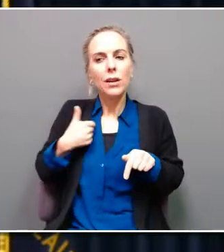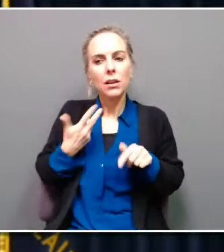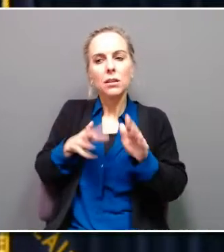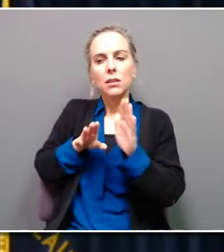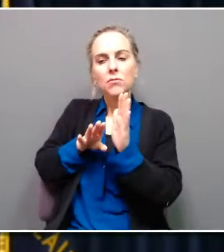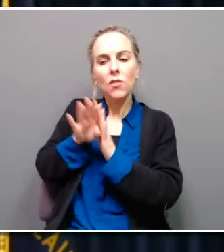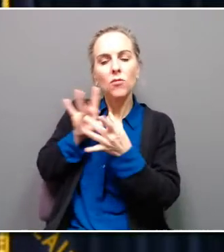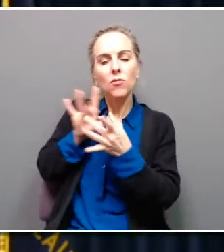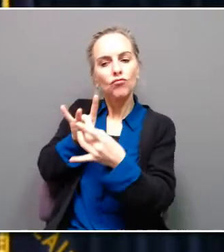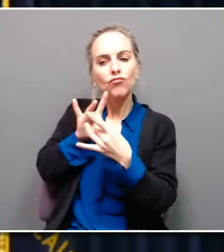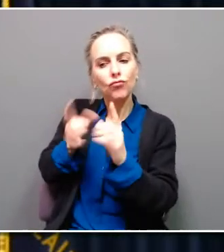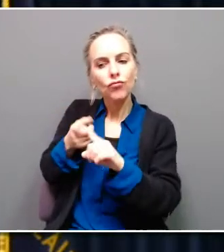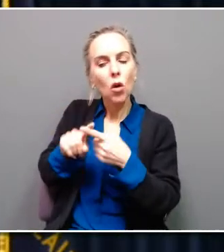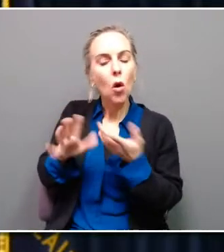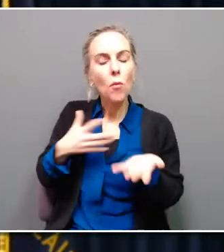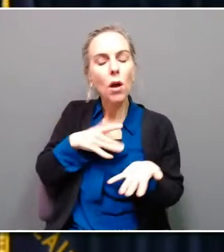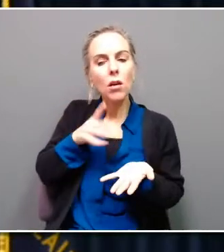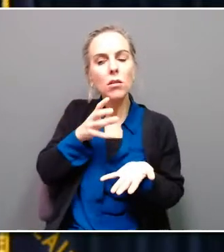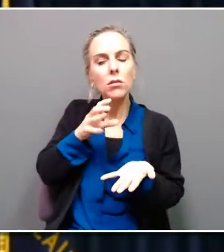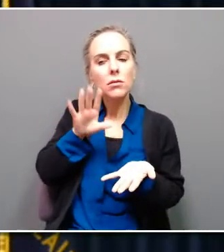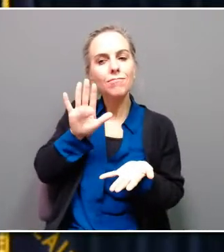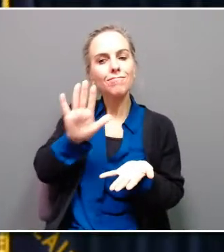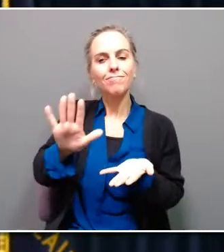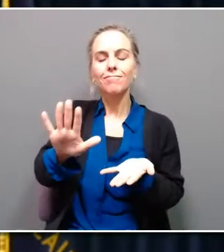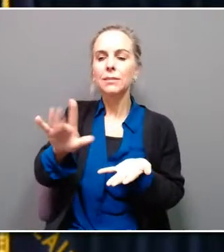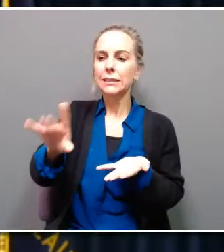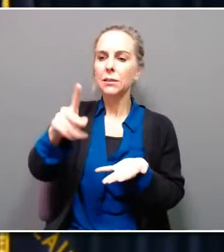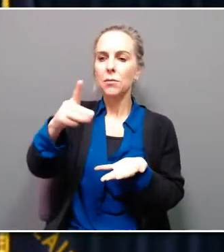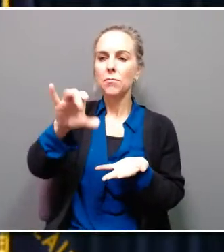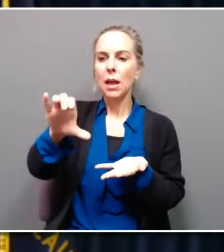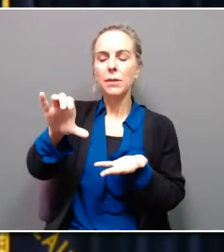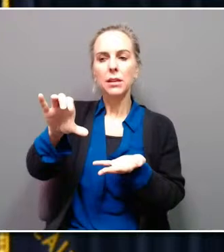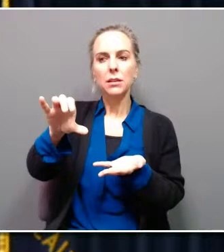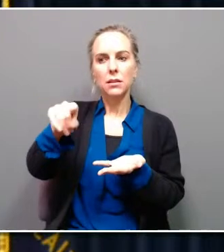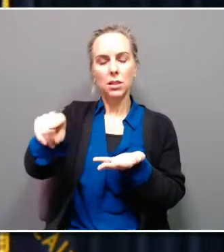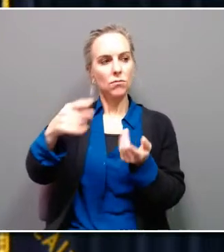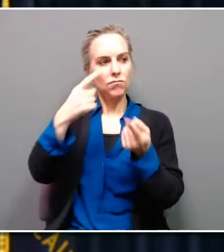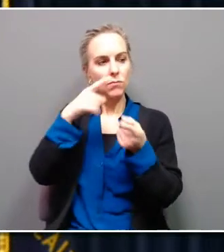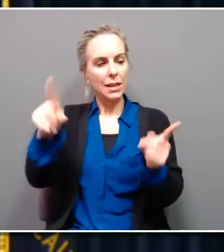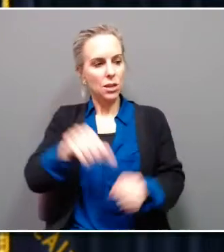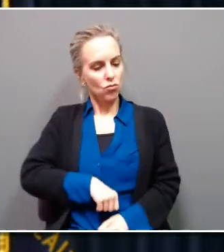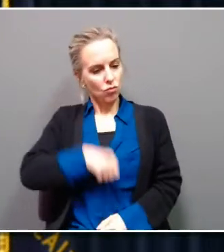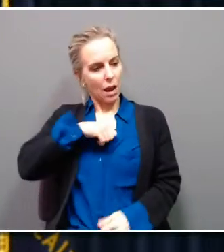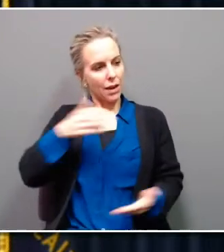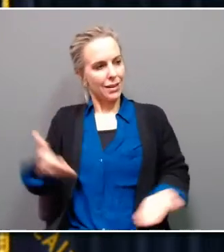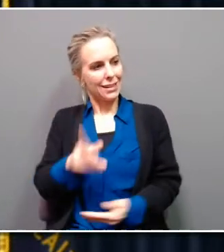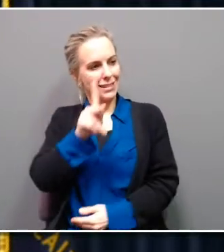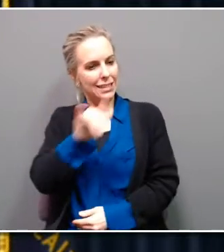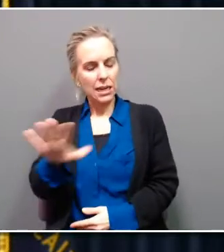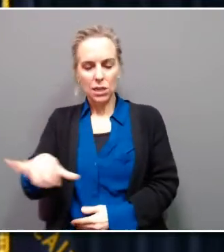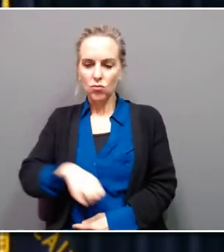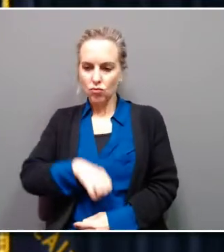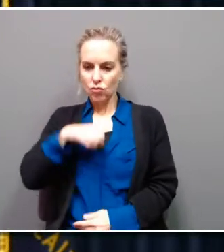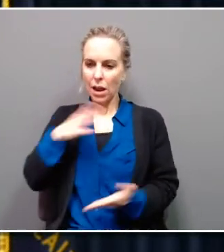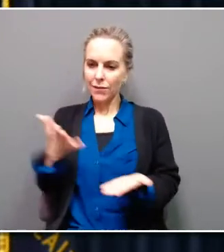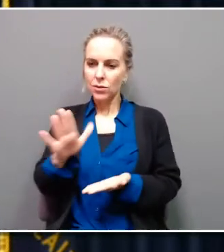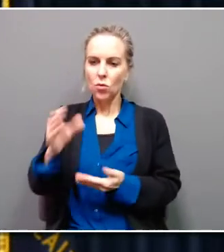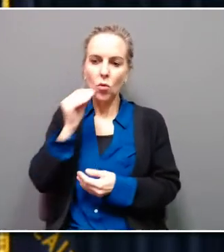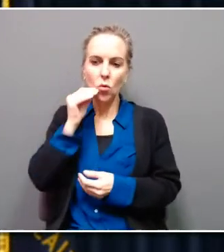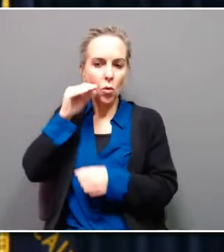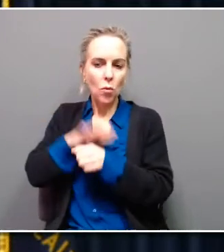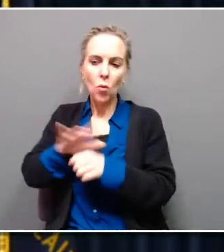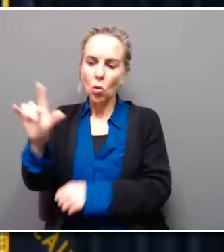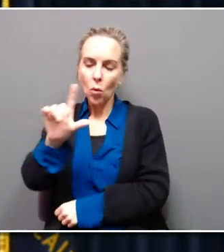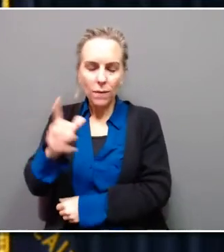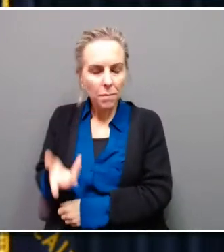but the thing I love about him as a public figure is how proud he is of his home state and his hometown, and how much